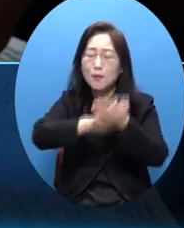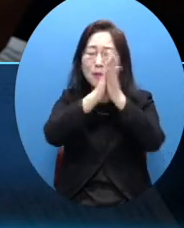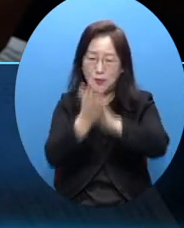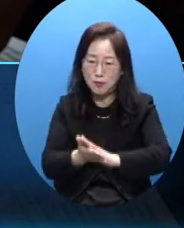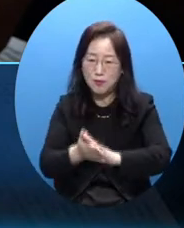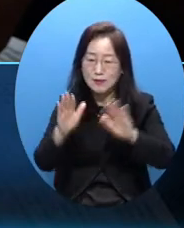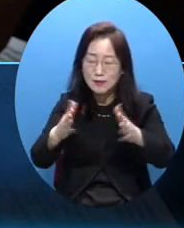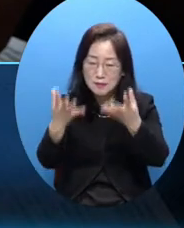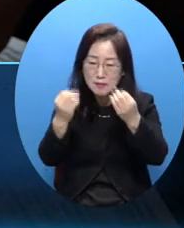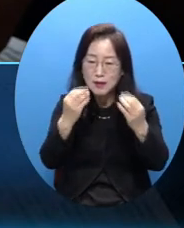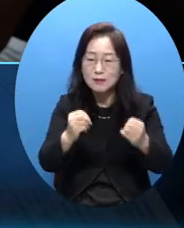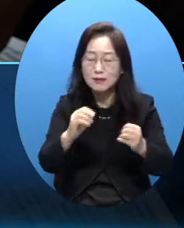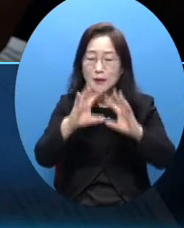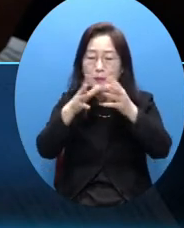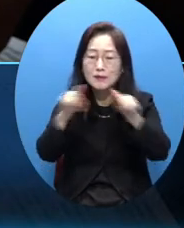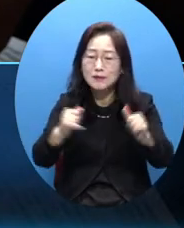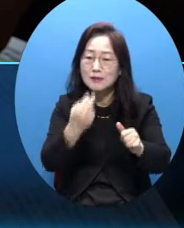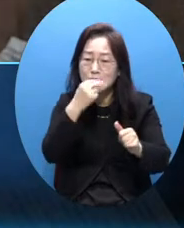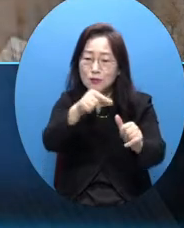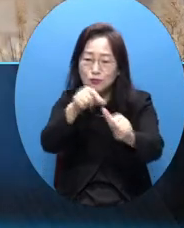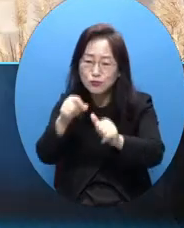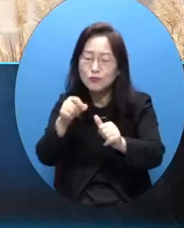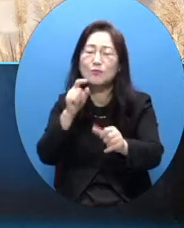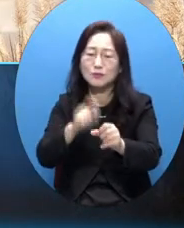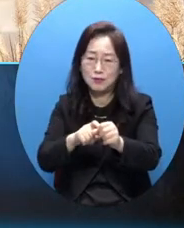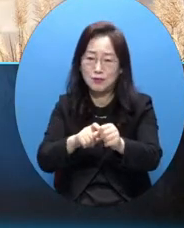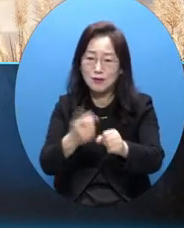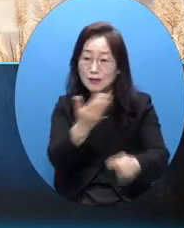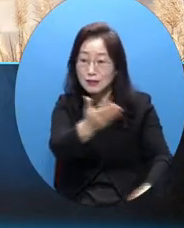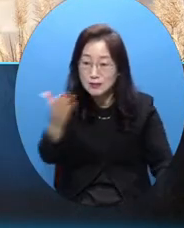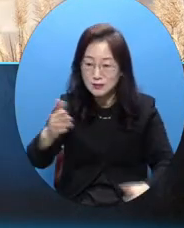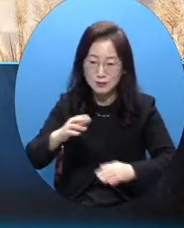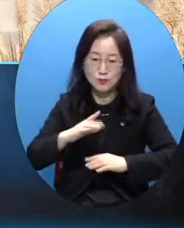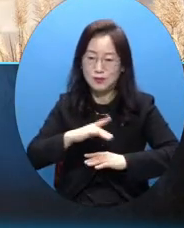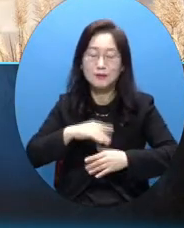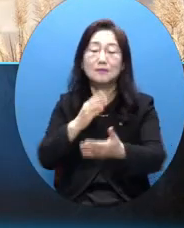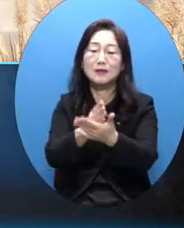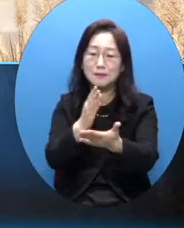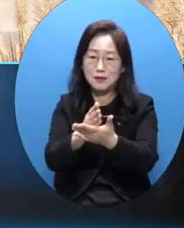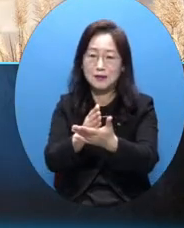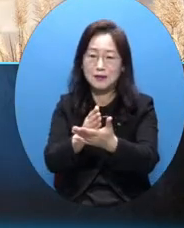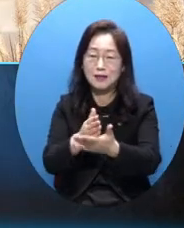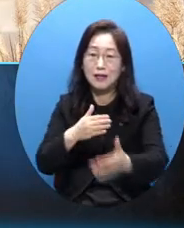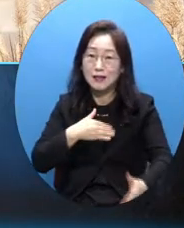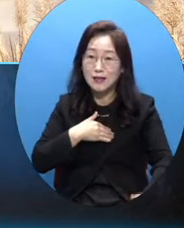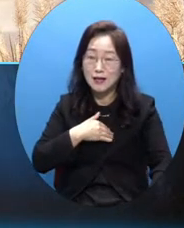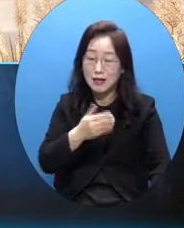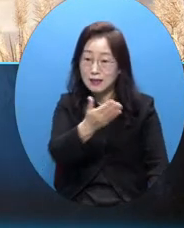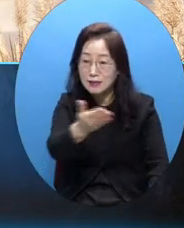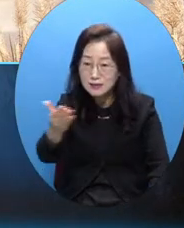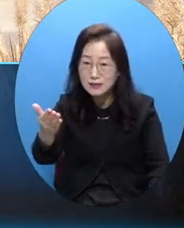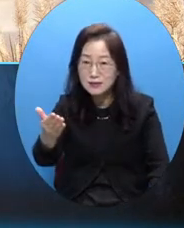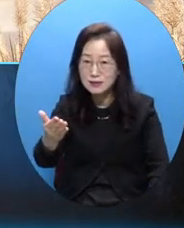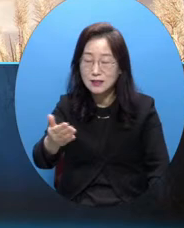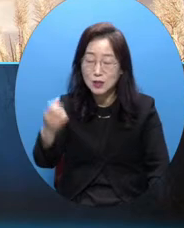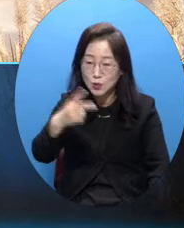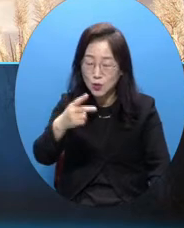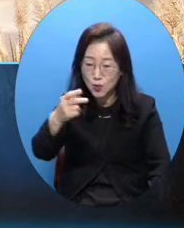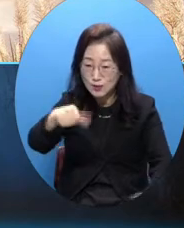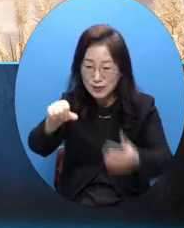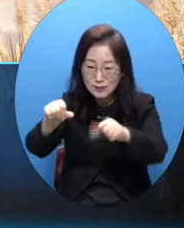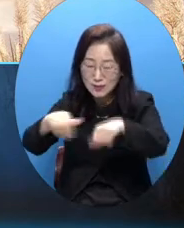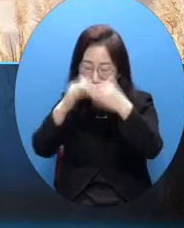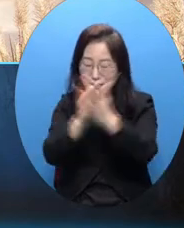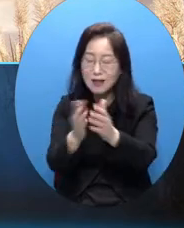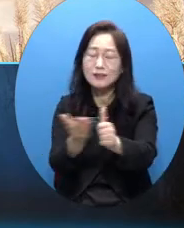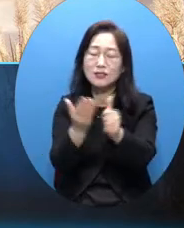but Joseph said to them do not be afraid am I in the place of God you intended to harm me but God intended it for you to accomplish what